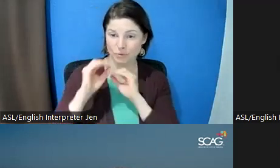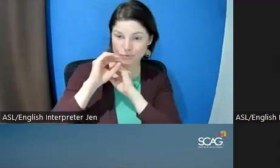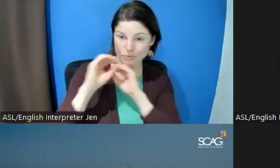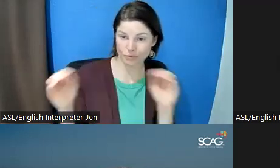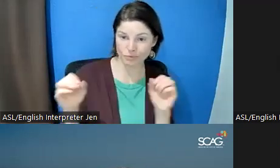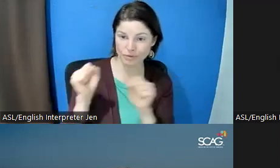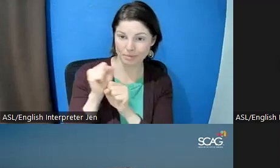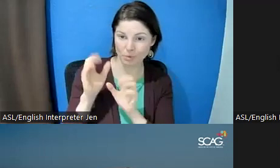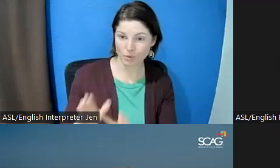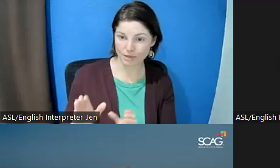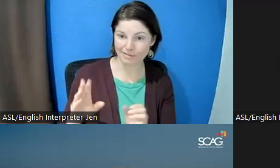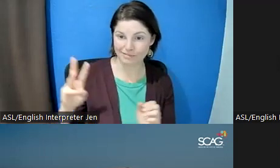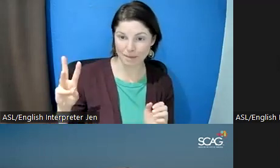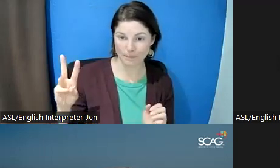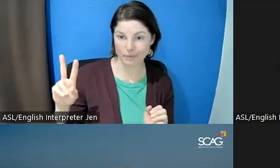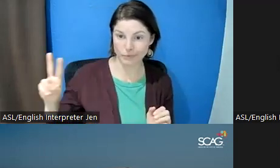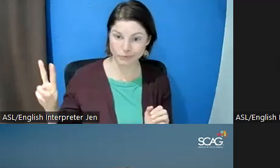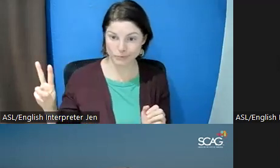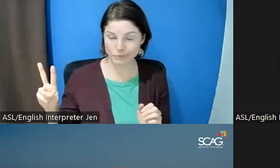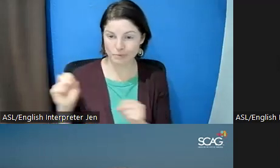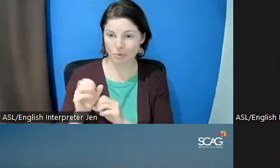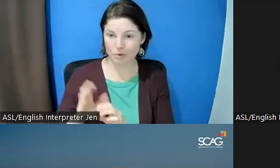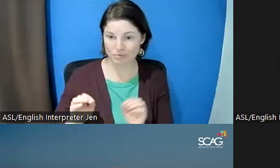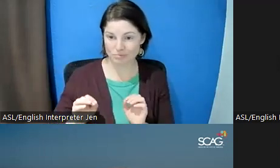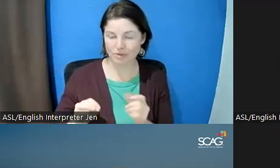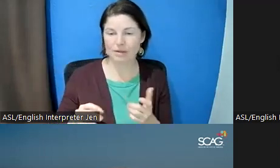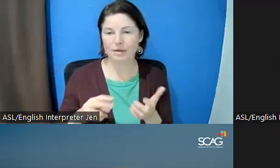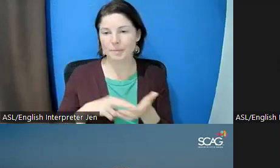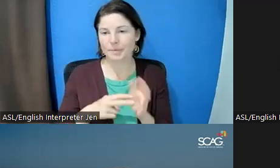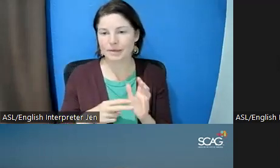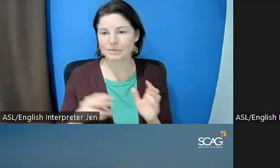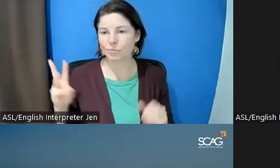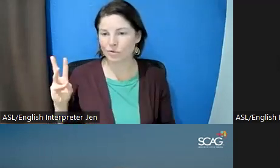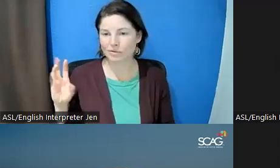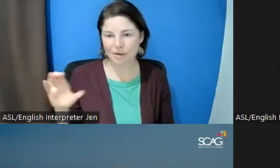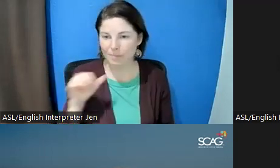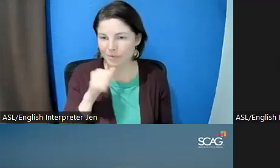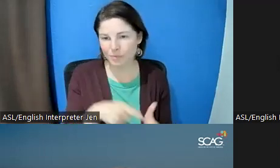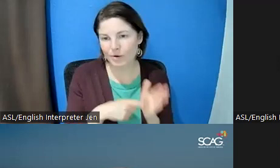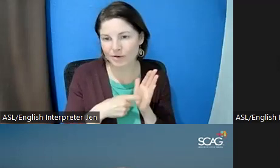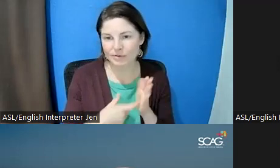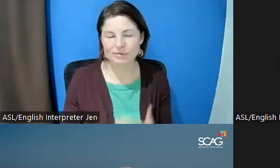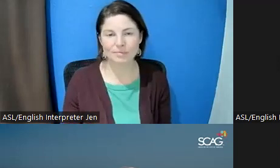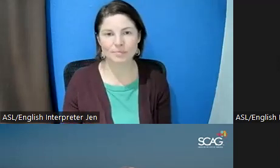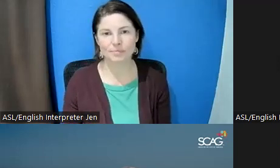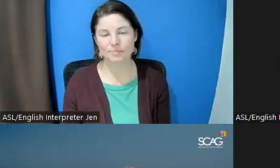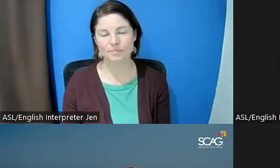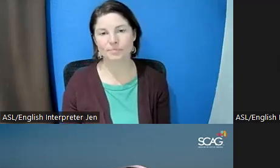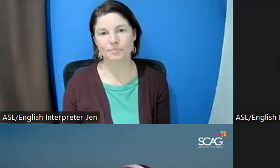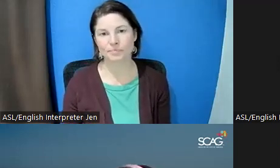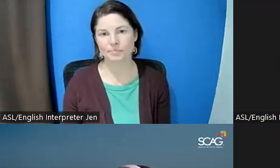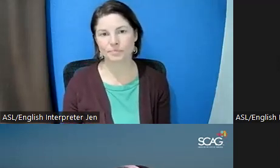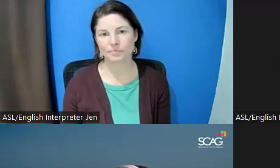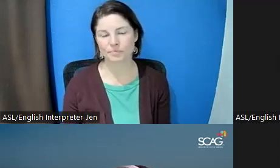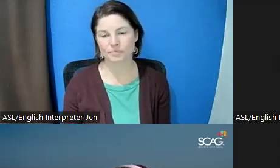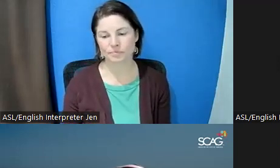very likely that is a situation where you will not need workers' compensation. If you are not using a vehicle to perform any